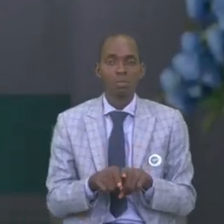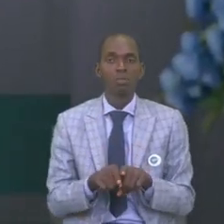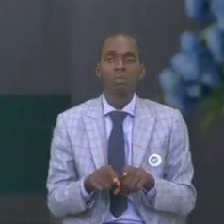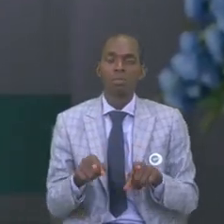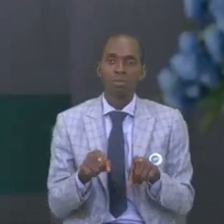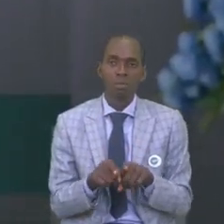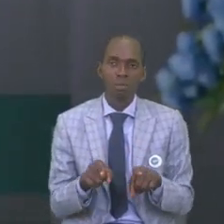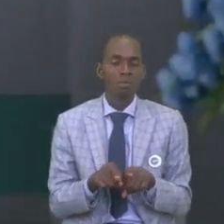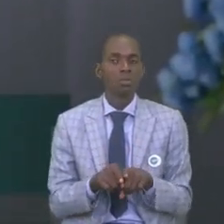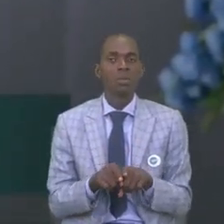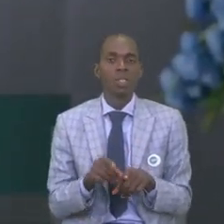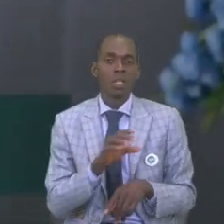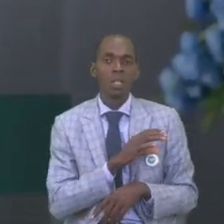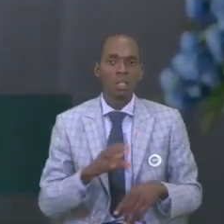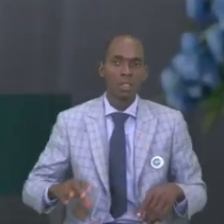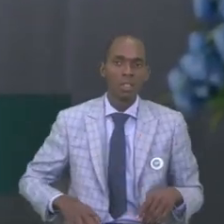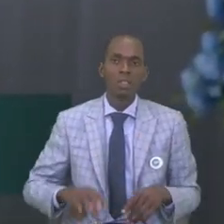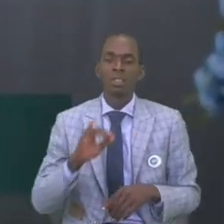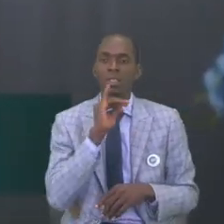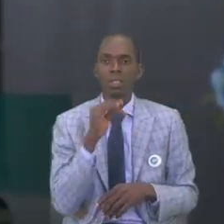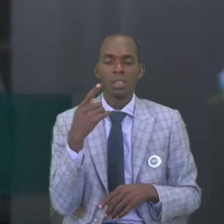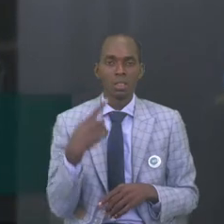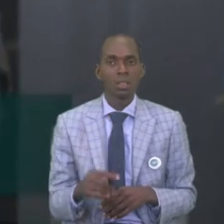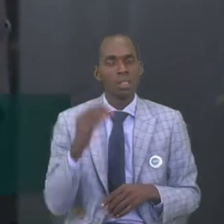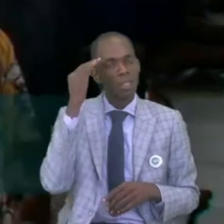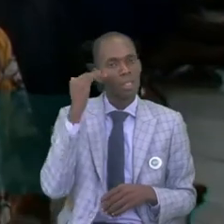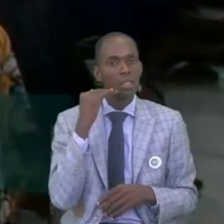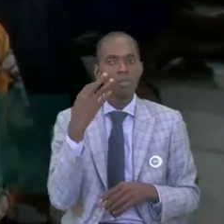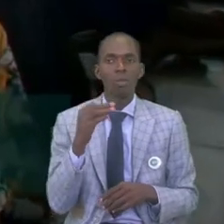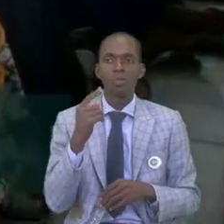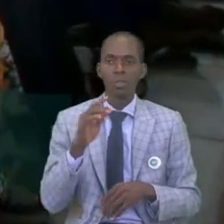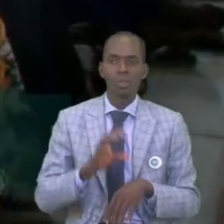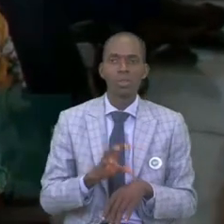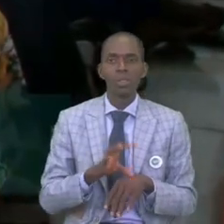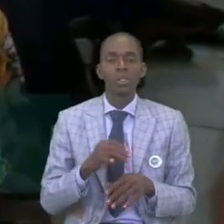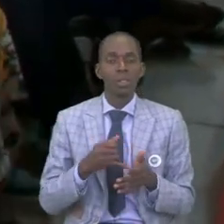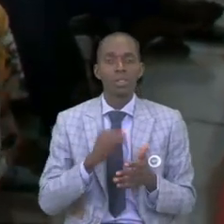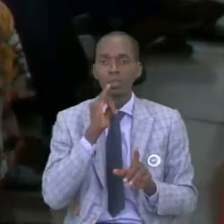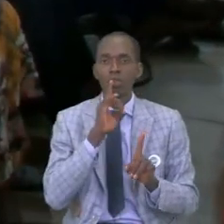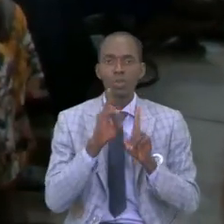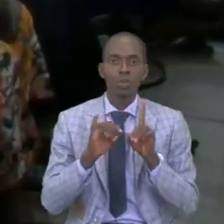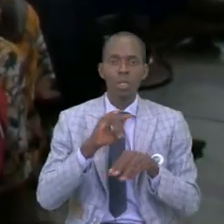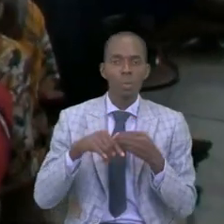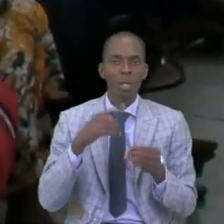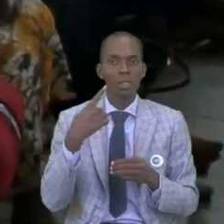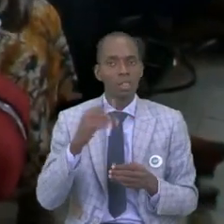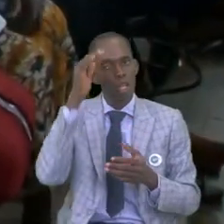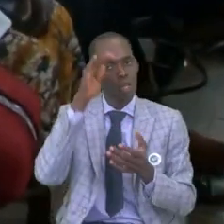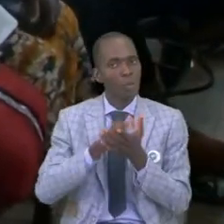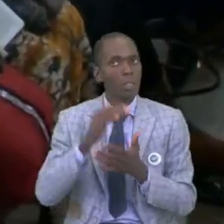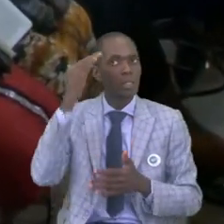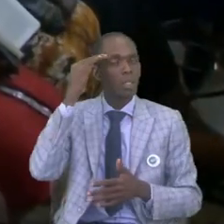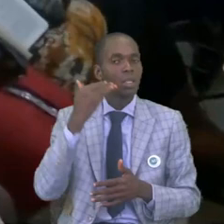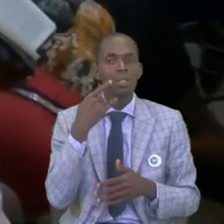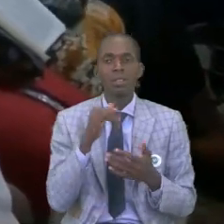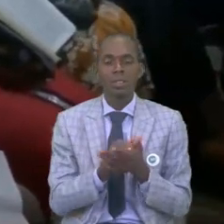even as Christ is the head of the church. He's talking about the husband, he's talking about the head, and he says Christ is